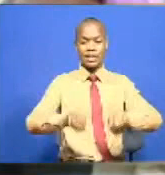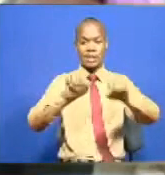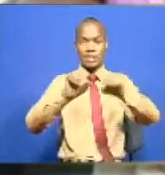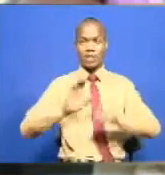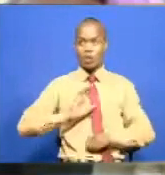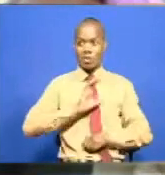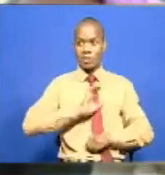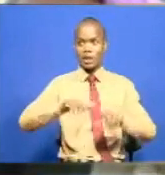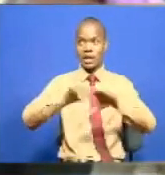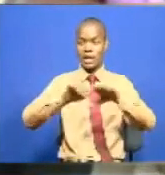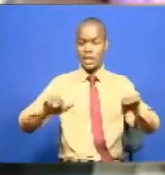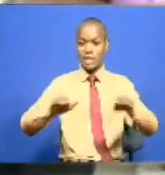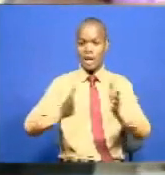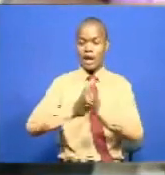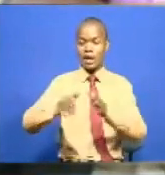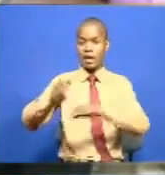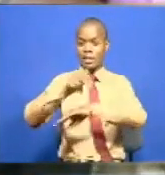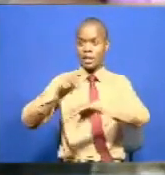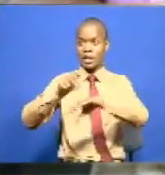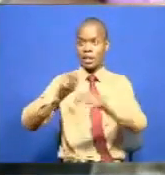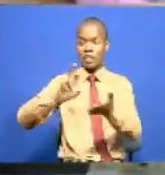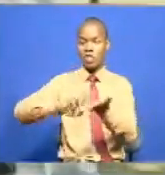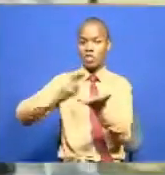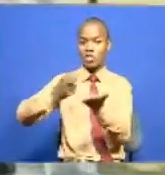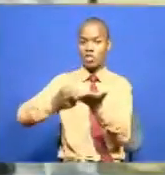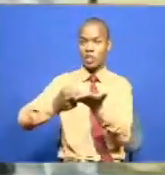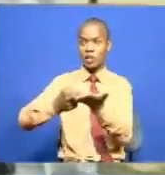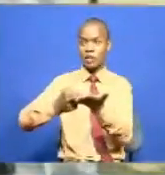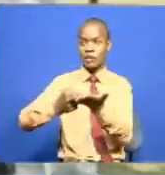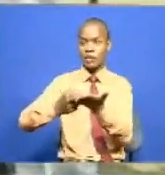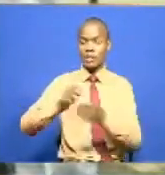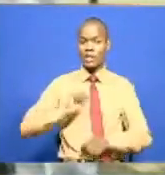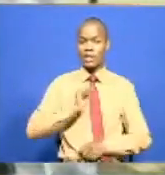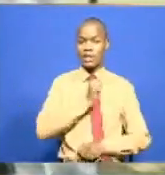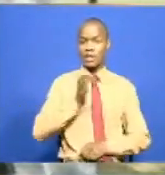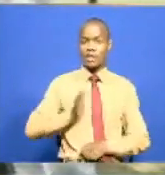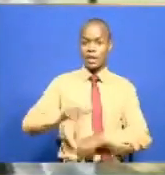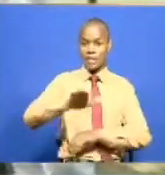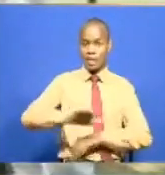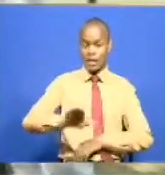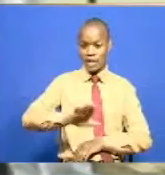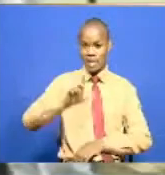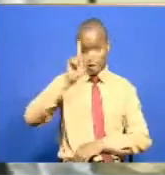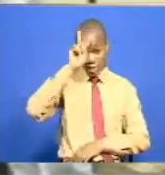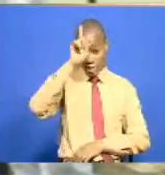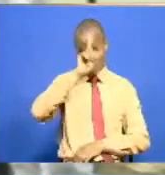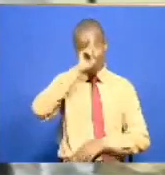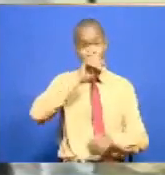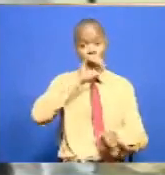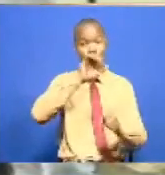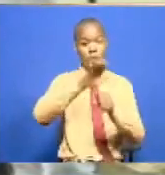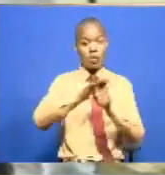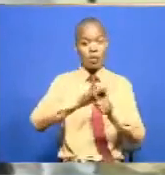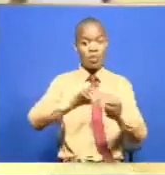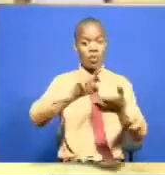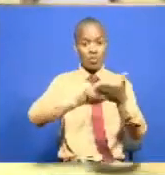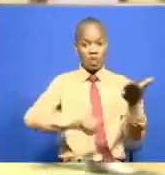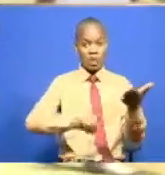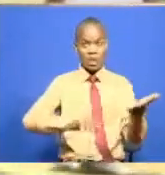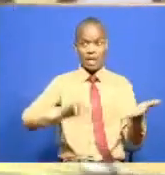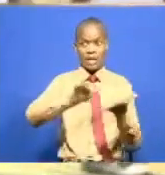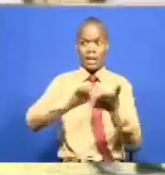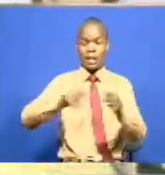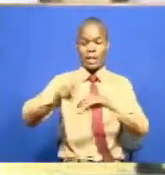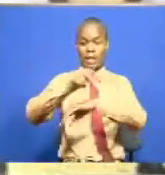and Natural Resources, Mwangi Githiomi, who is Senator for Nyandarua, promised through his Senate docket a National